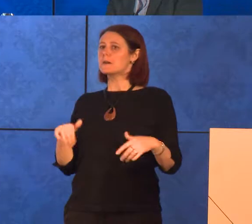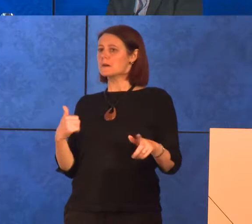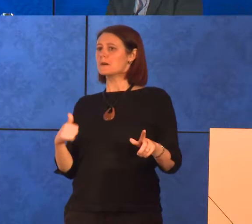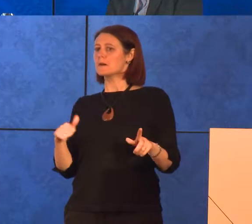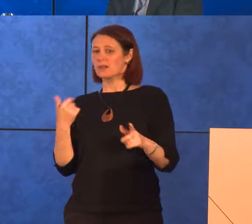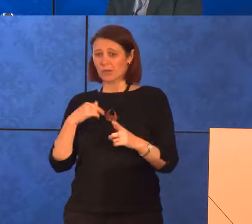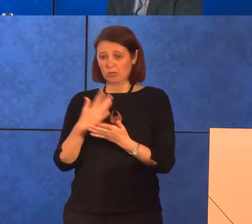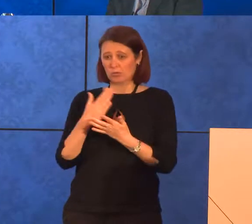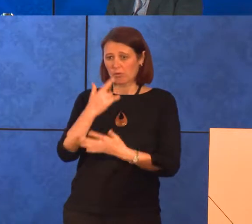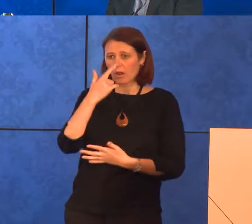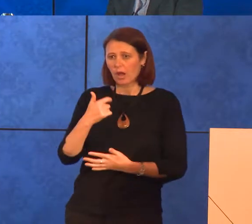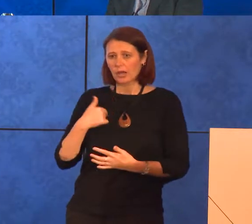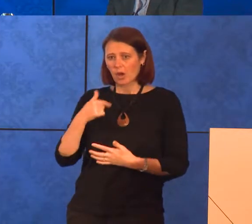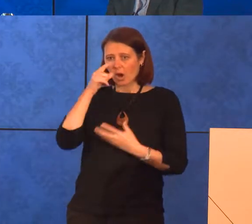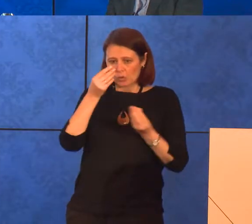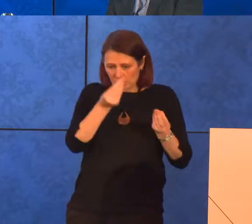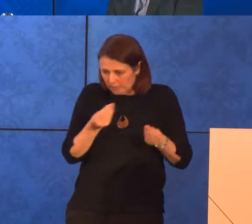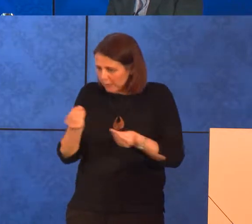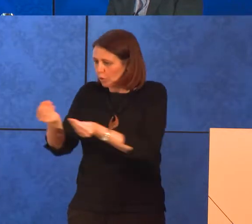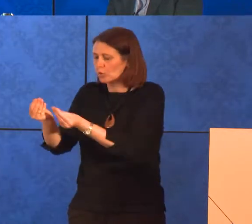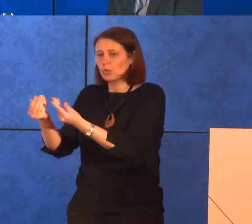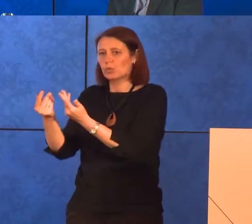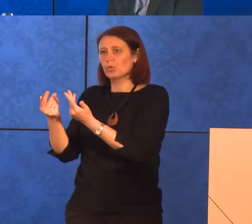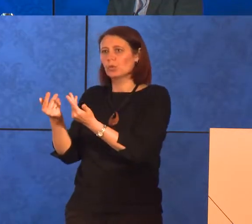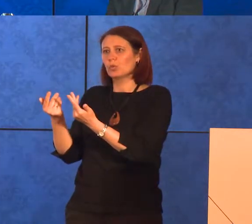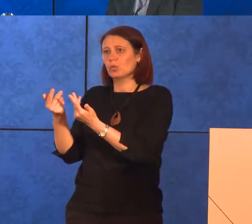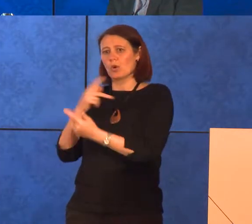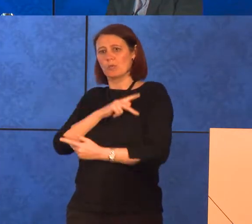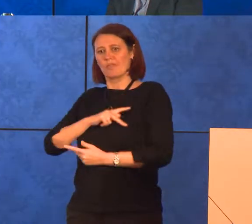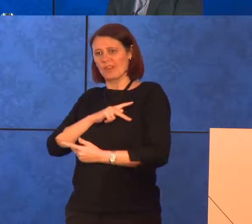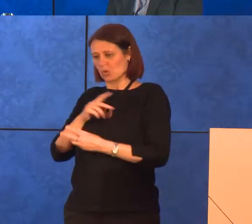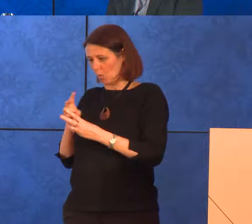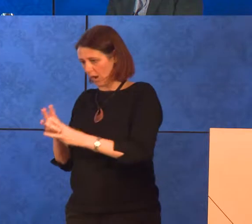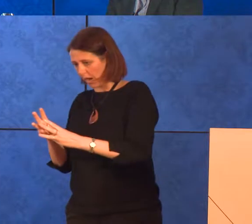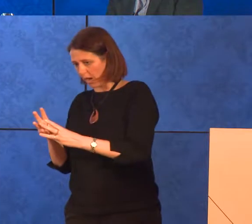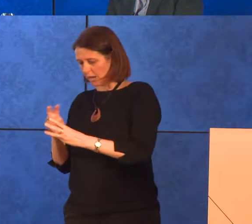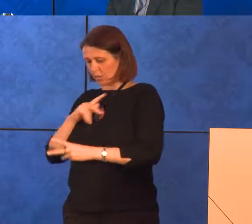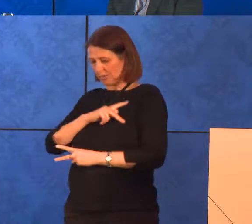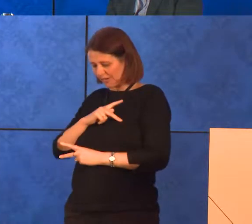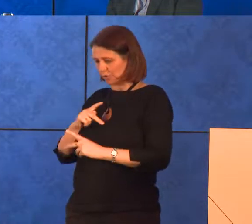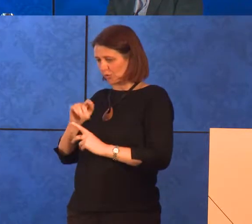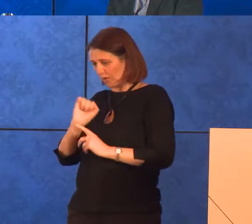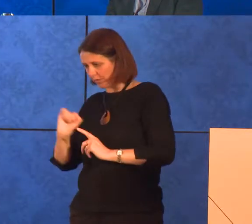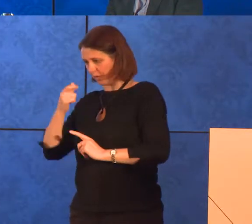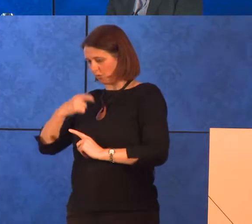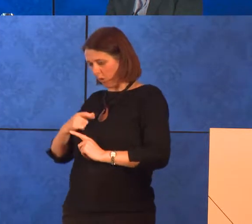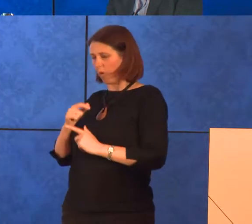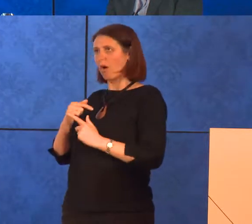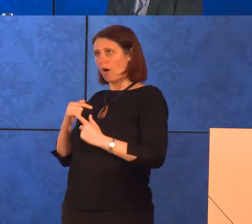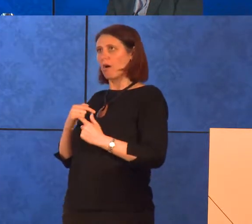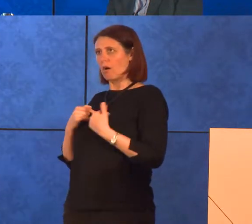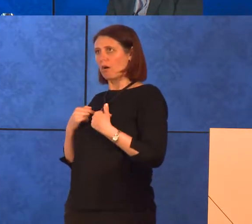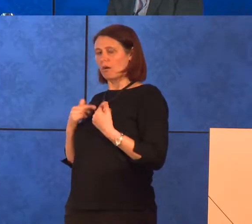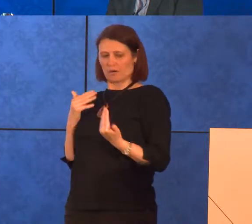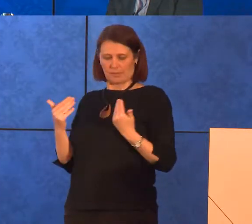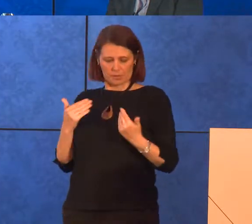was lucky in the sense to be able to pass that on in terms of a professional way, what the professional's role would be and what it would look like, versus